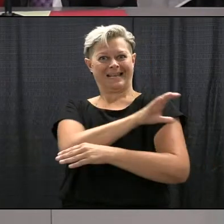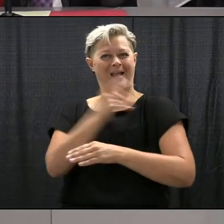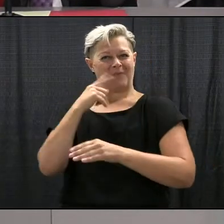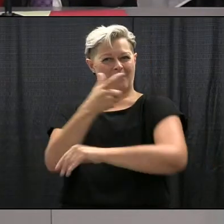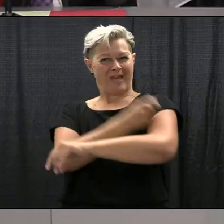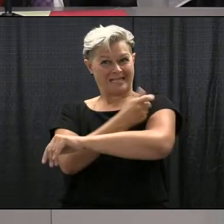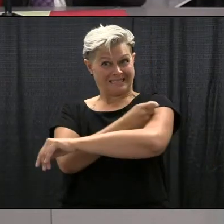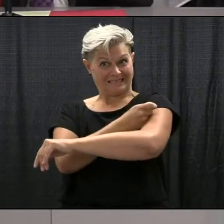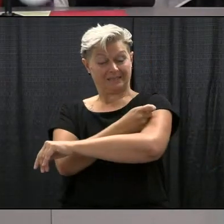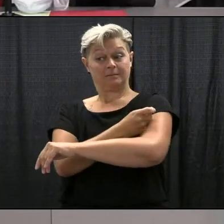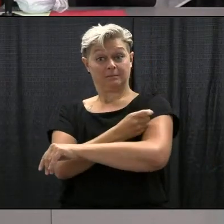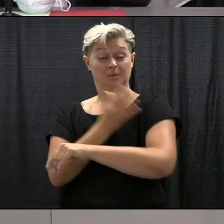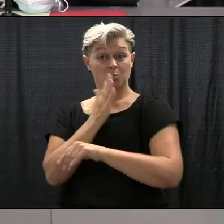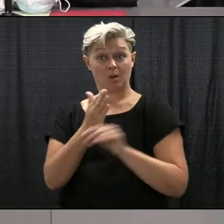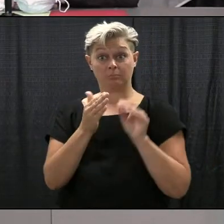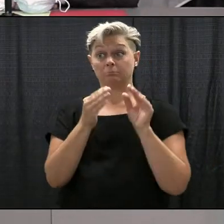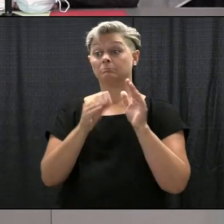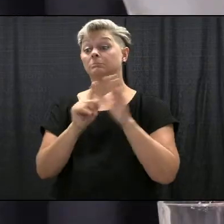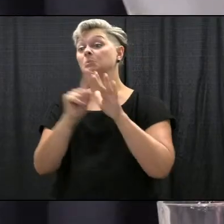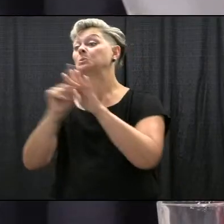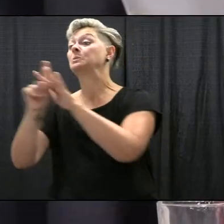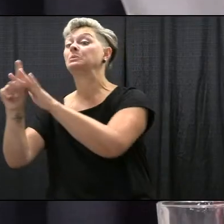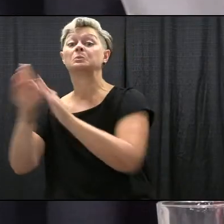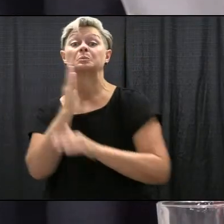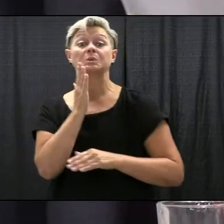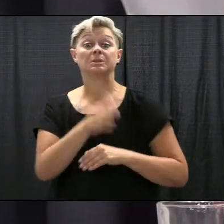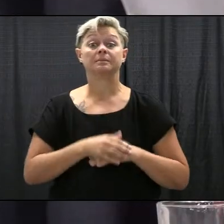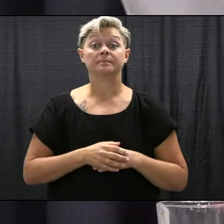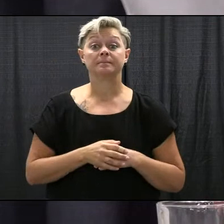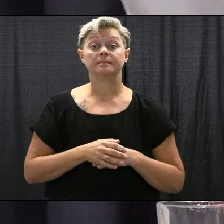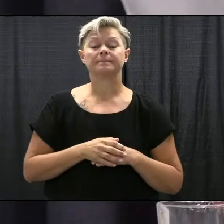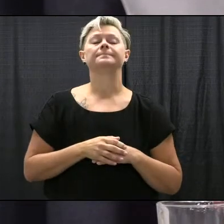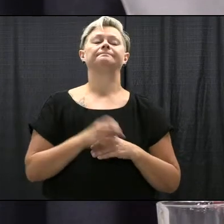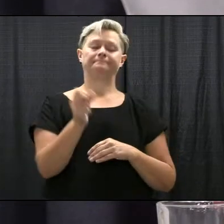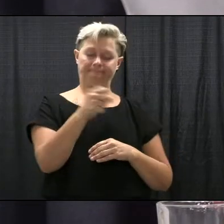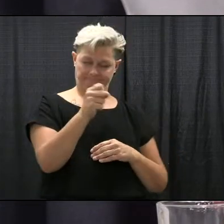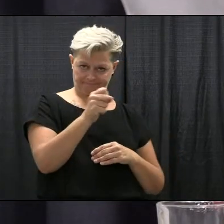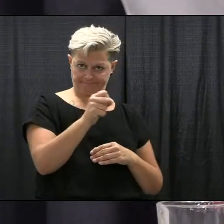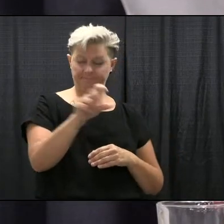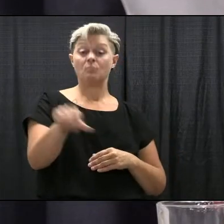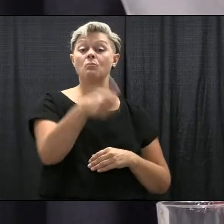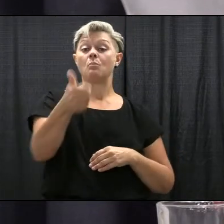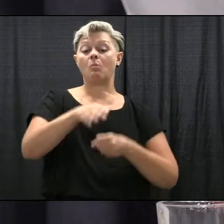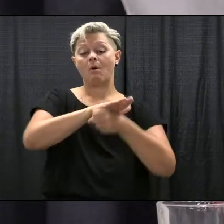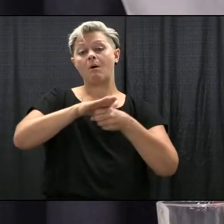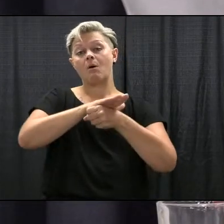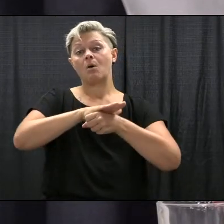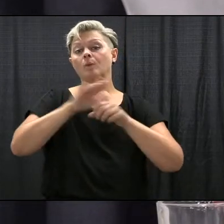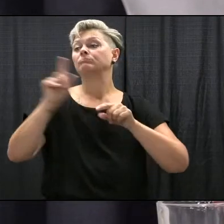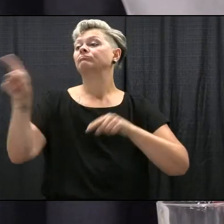occurrence? The short answer is yes. They've happened in other areas outside of